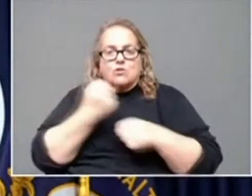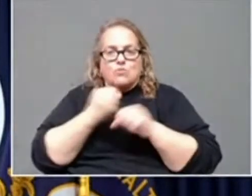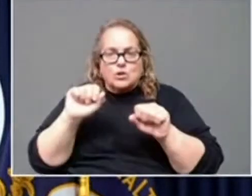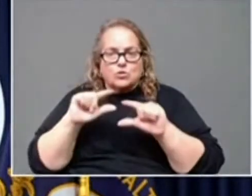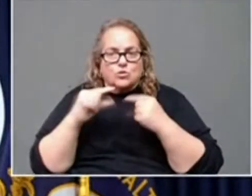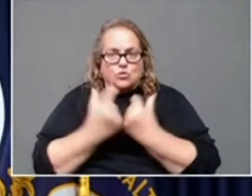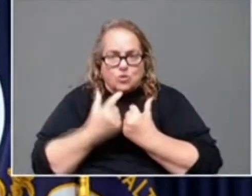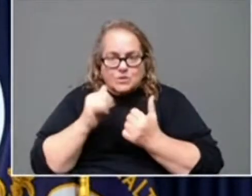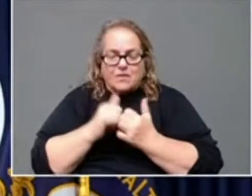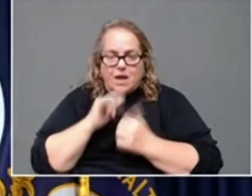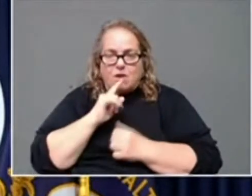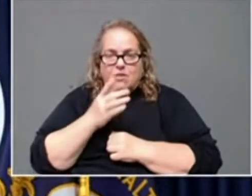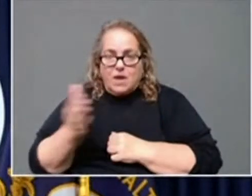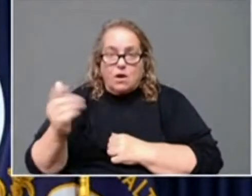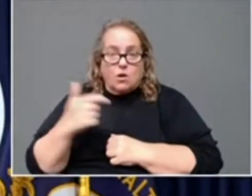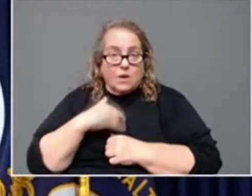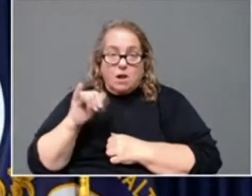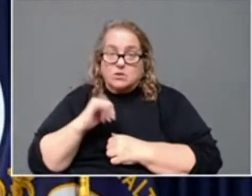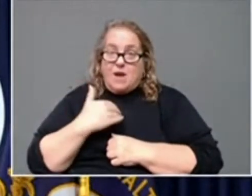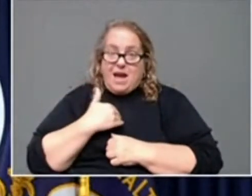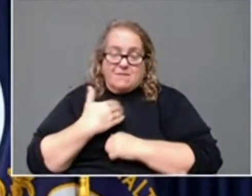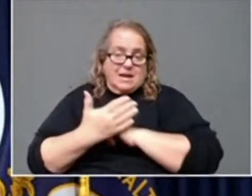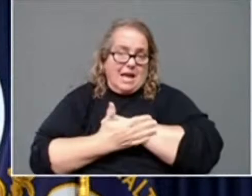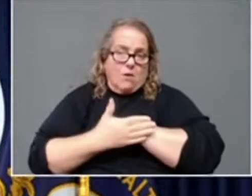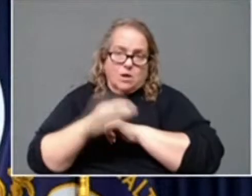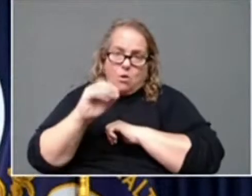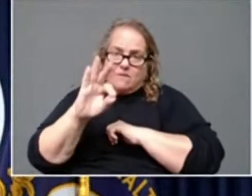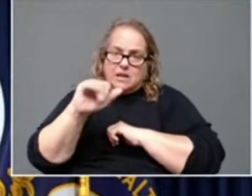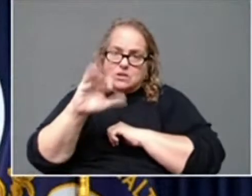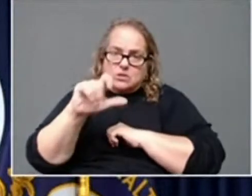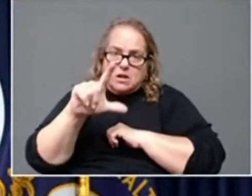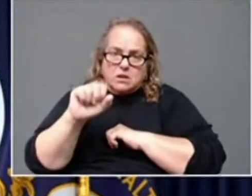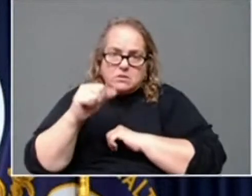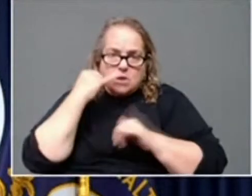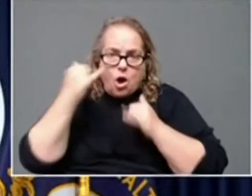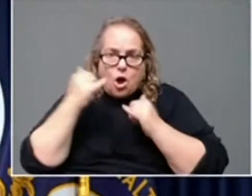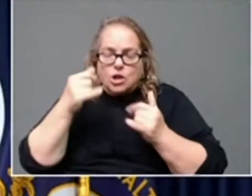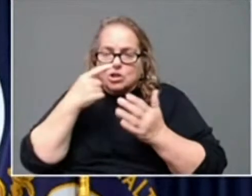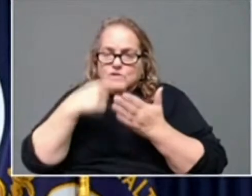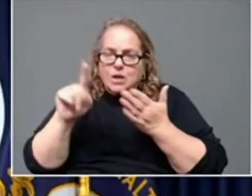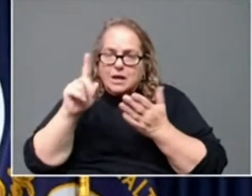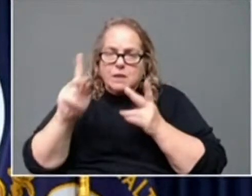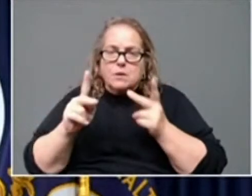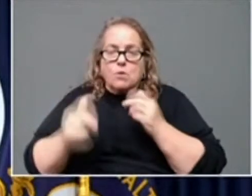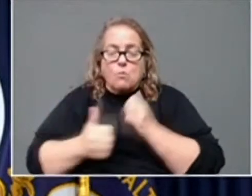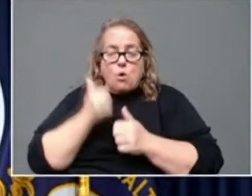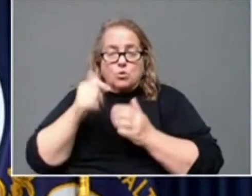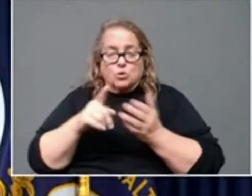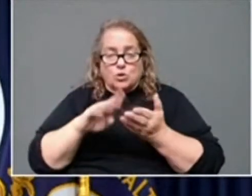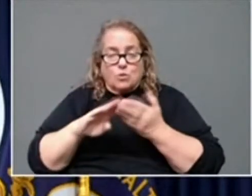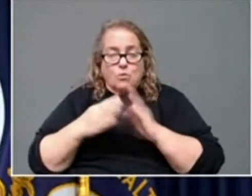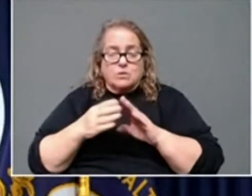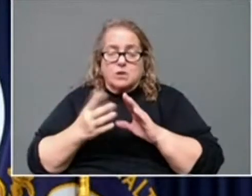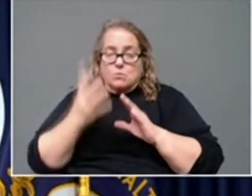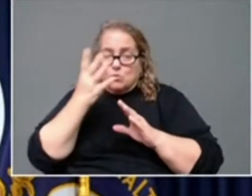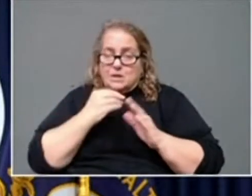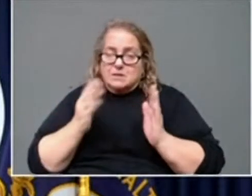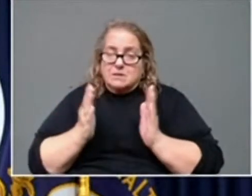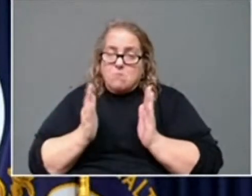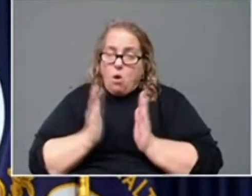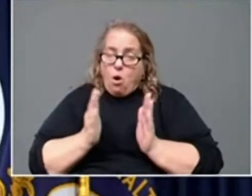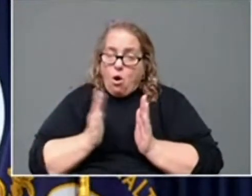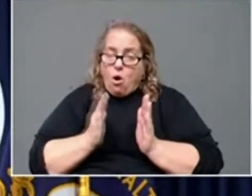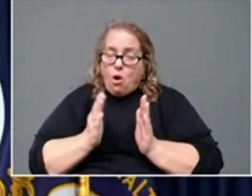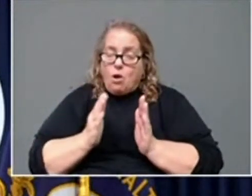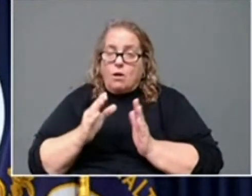there. We also have county officials that are checking on people. Most of these communities are pretty small. Mayor of Benton's